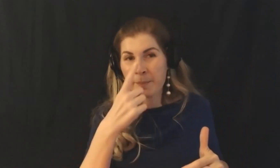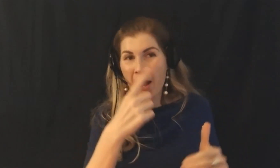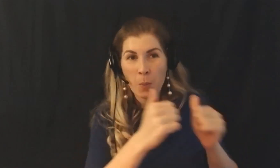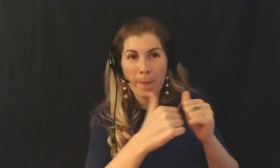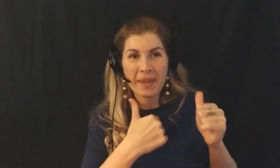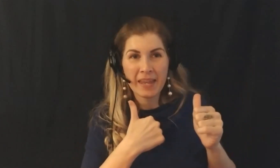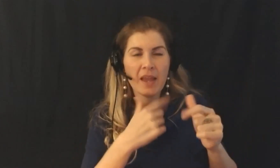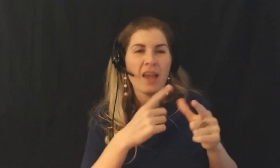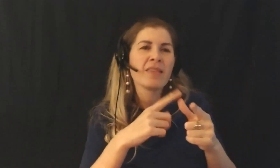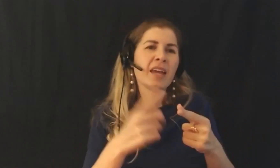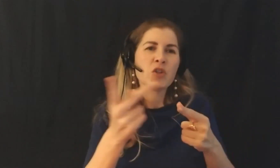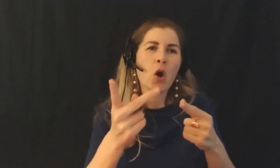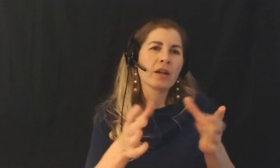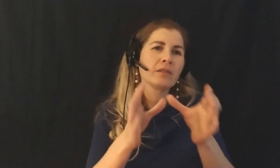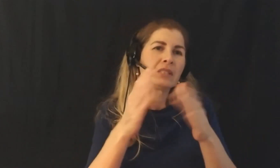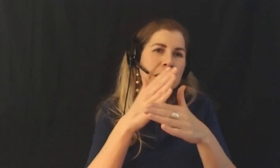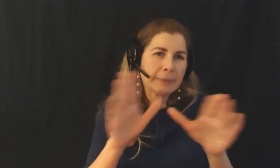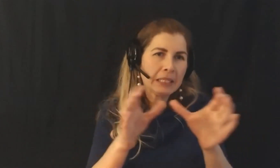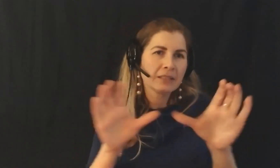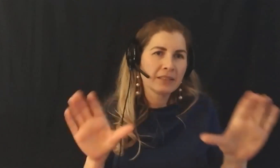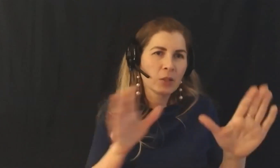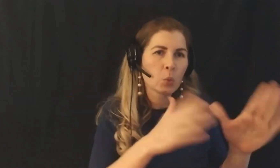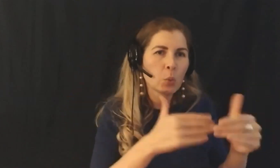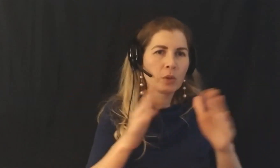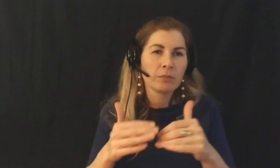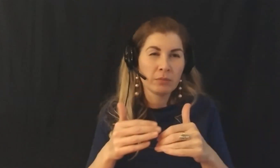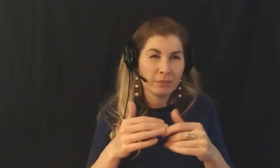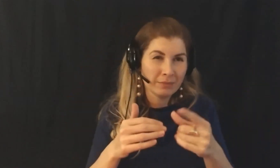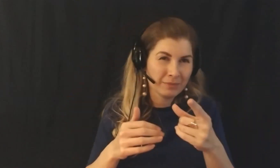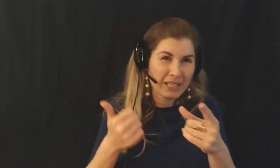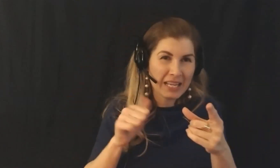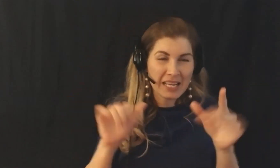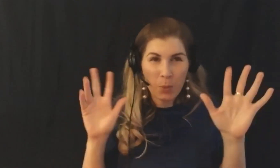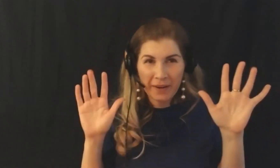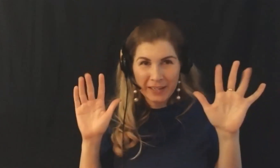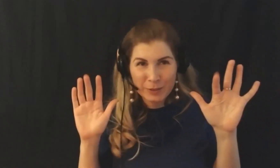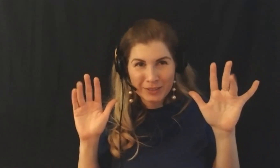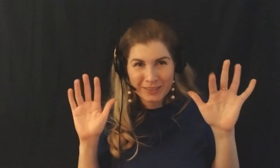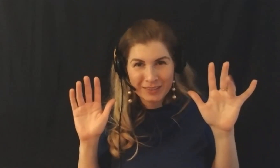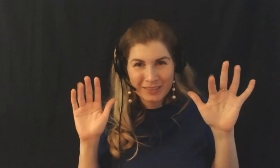then you guys will go do it in breakout rooms. Was anybody going to give me some wiggle fingers?